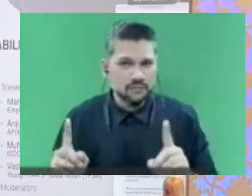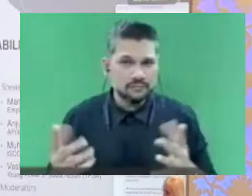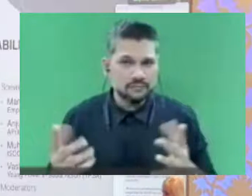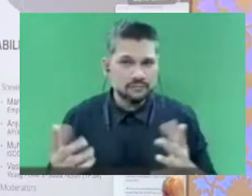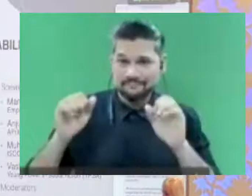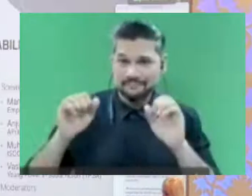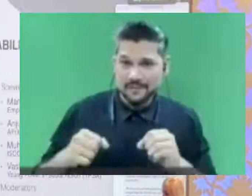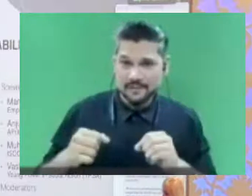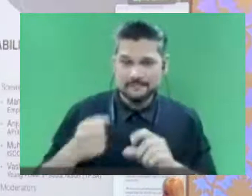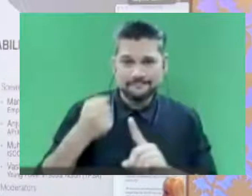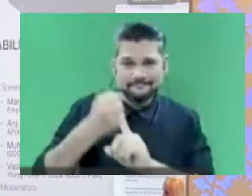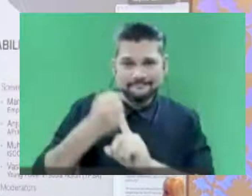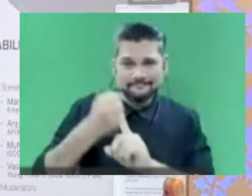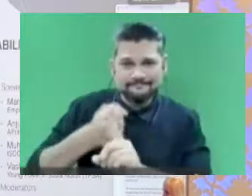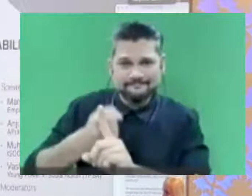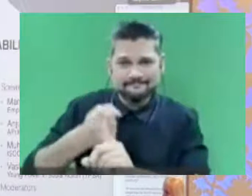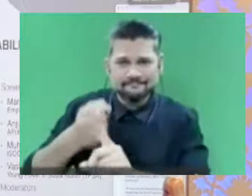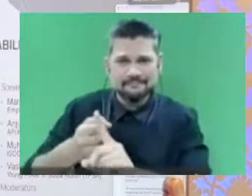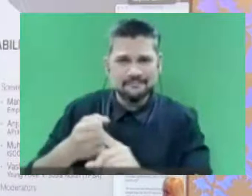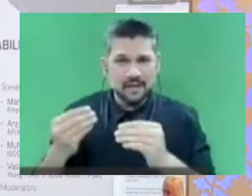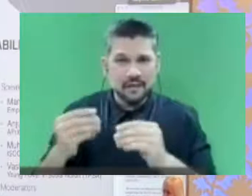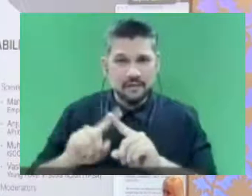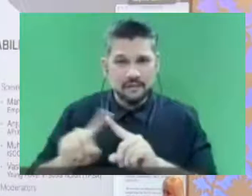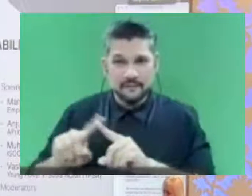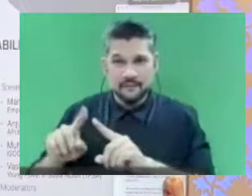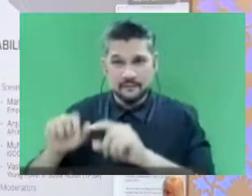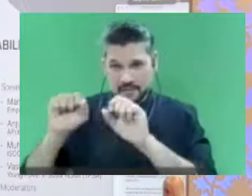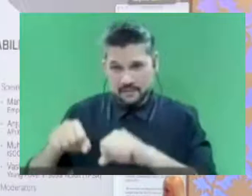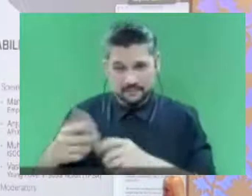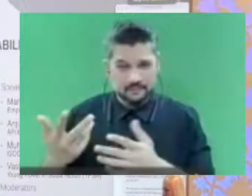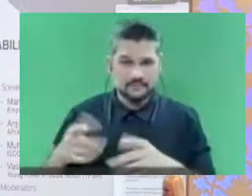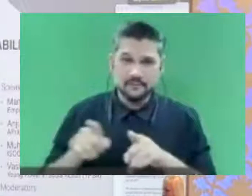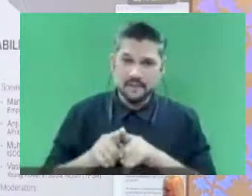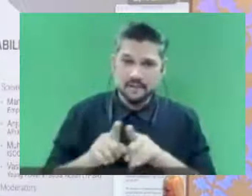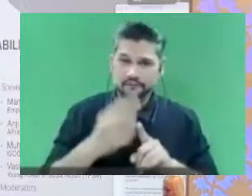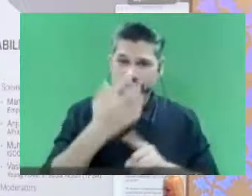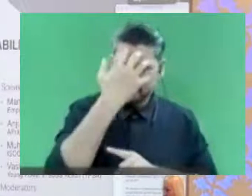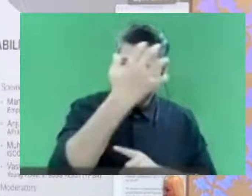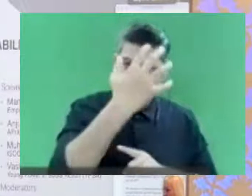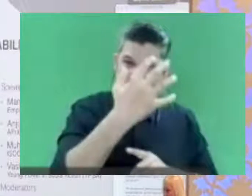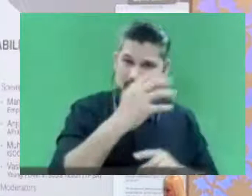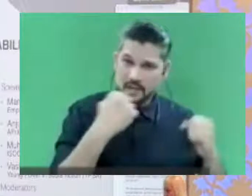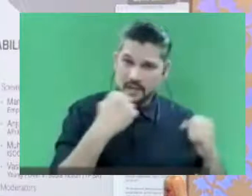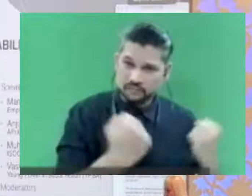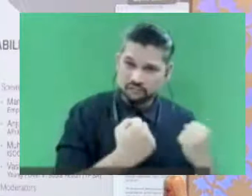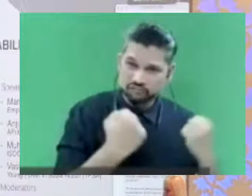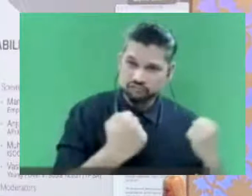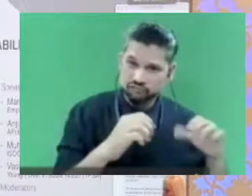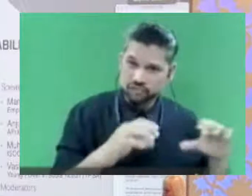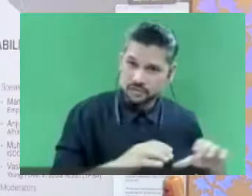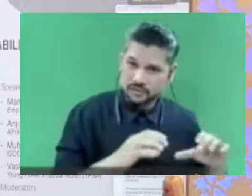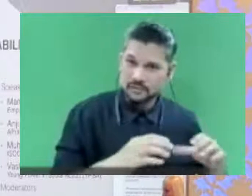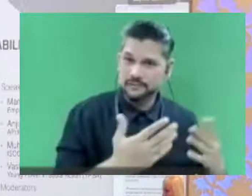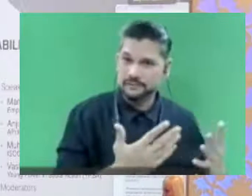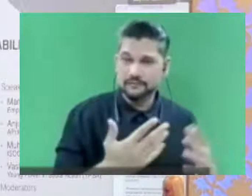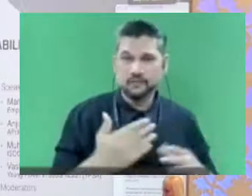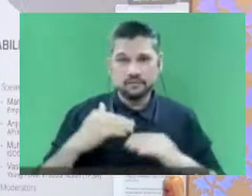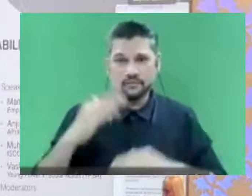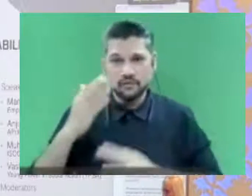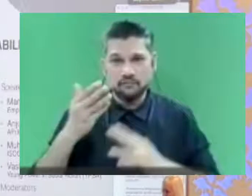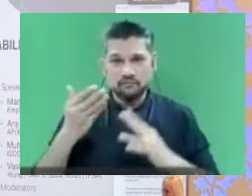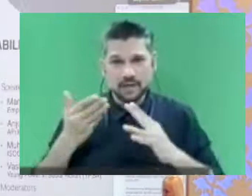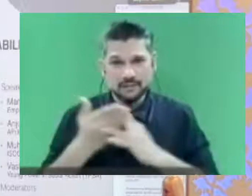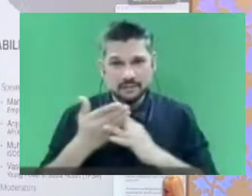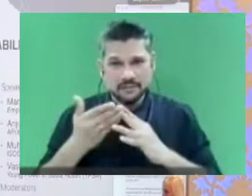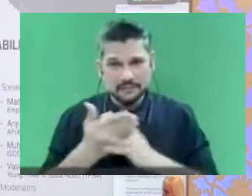particular issues that we want to achieve, like government action, more accessibility